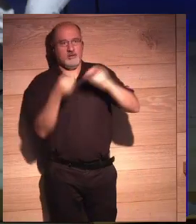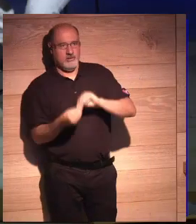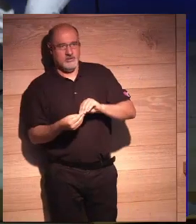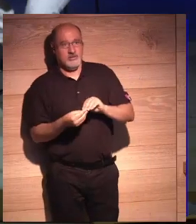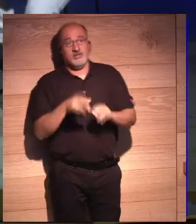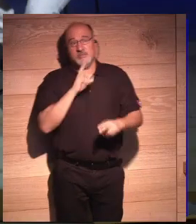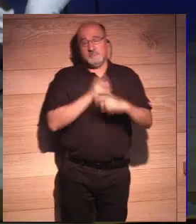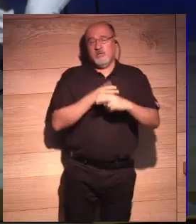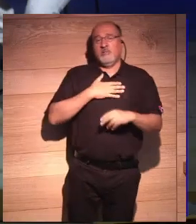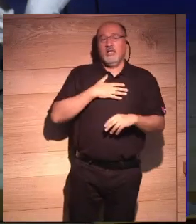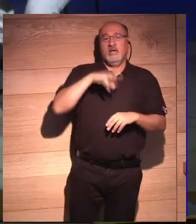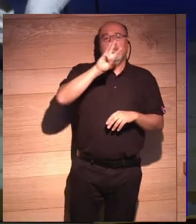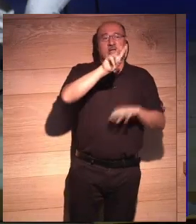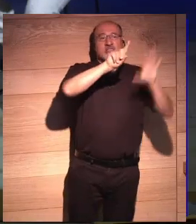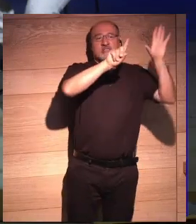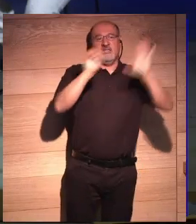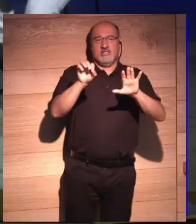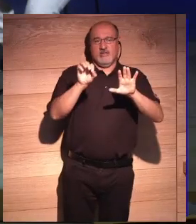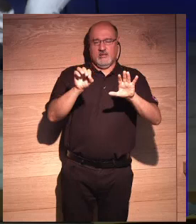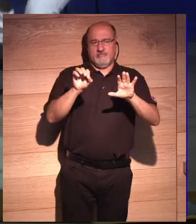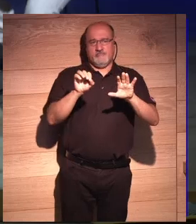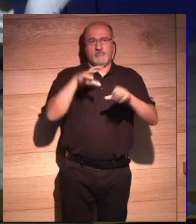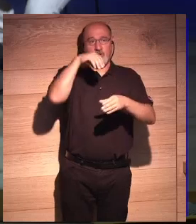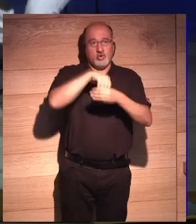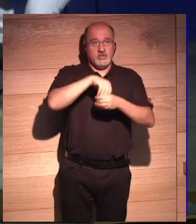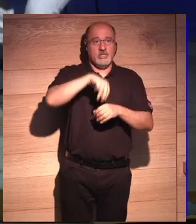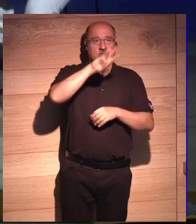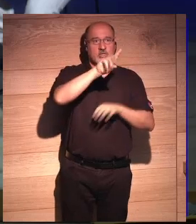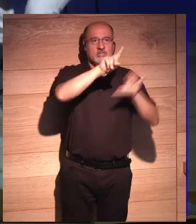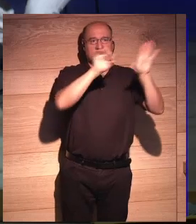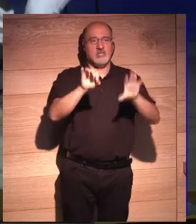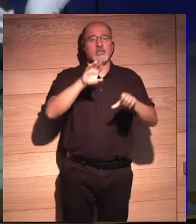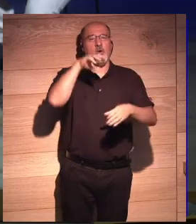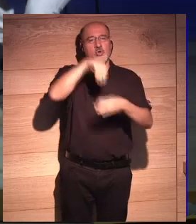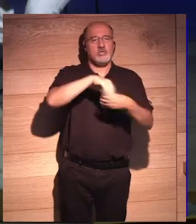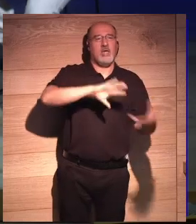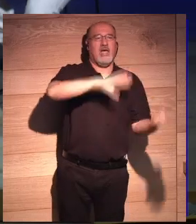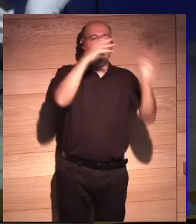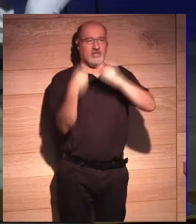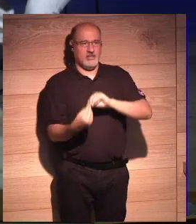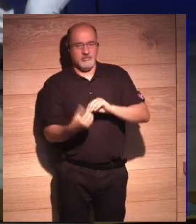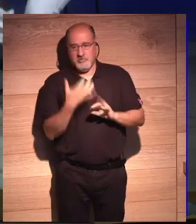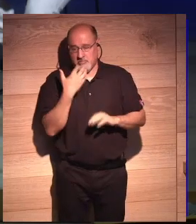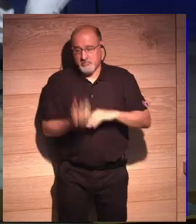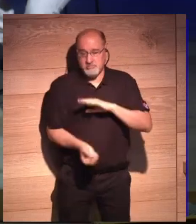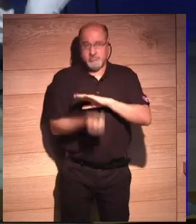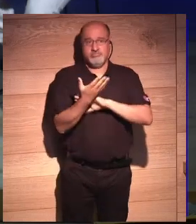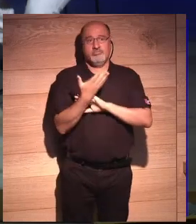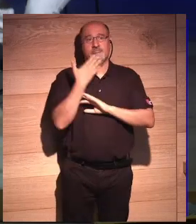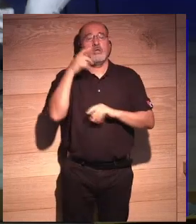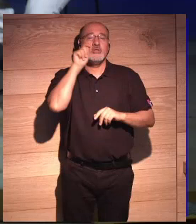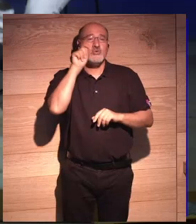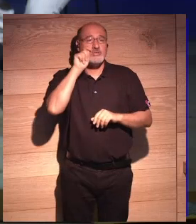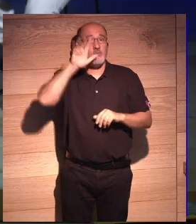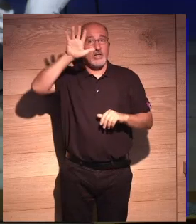that many people call it 360, but it is perhaps confusing. I'll try to explain it. When you do something, for